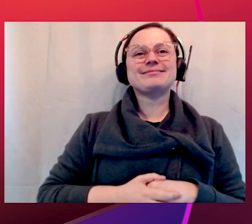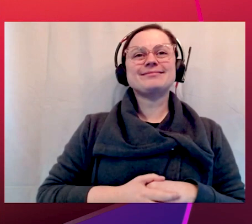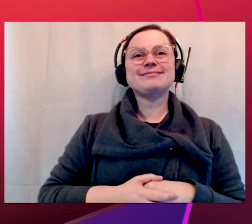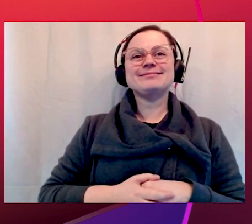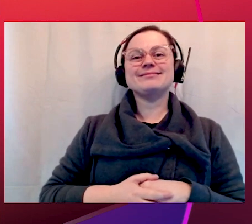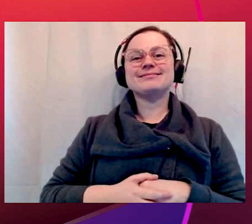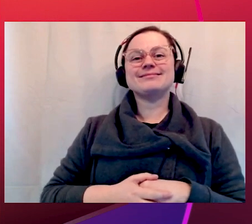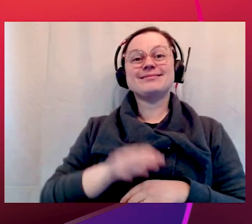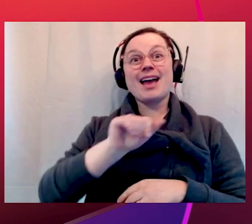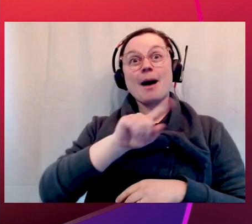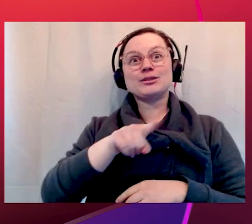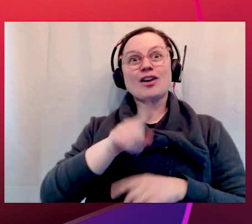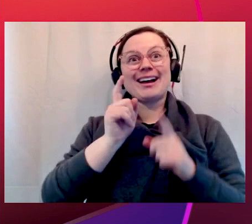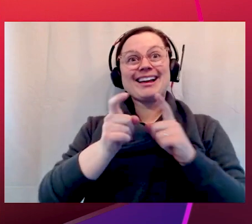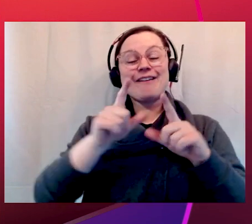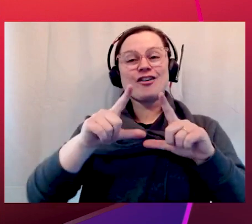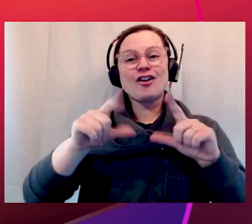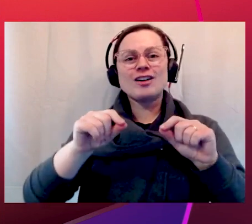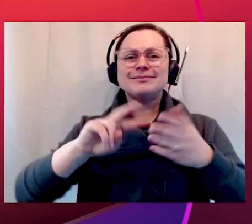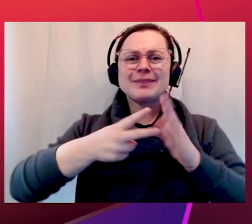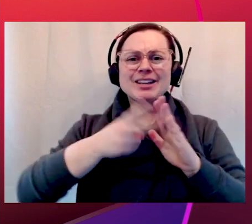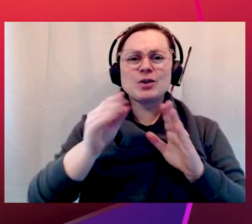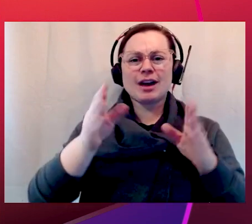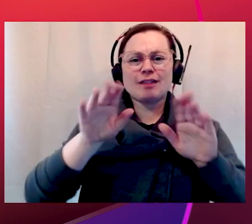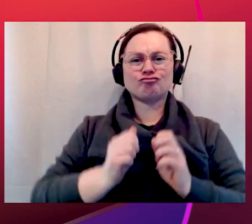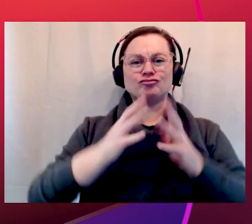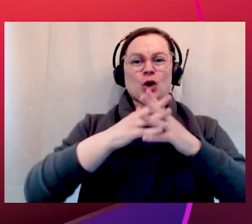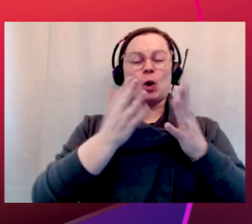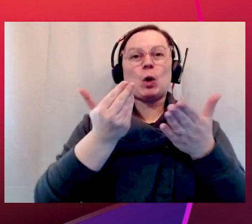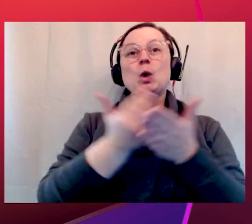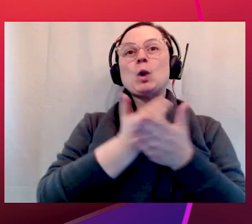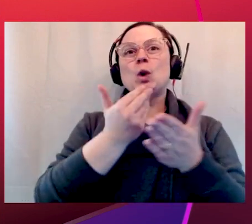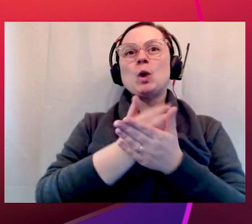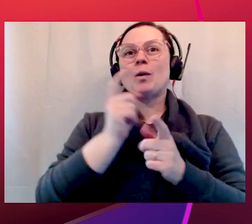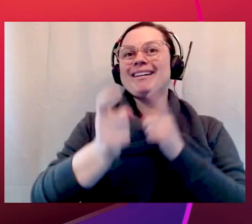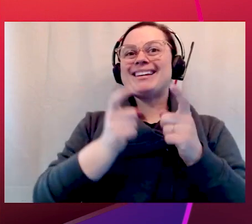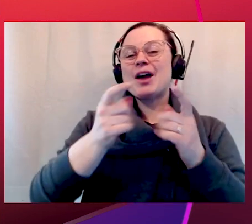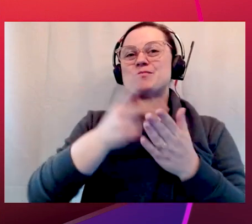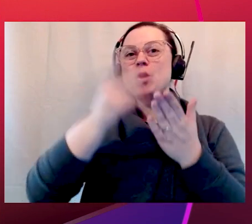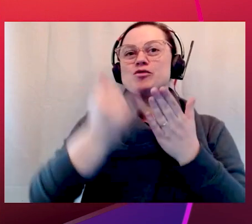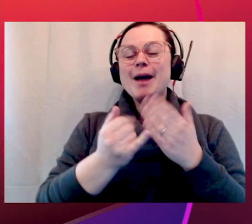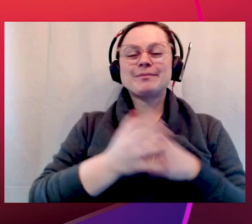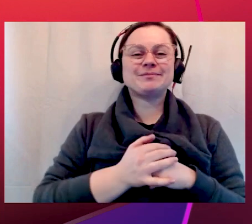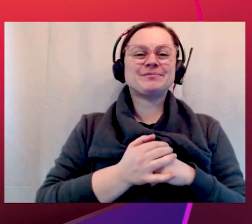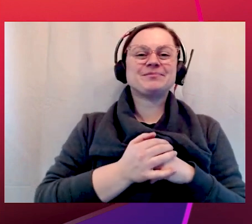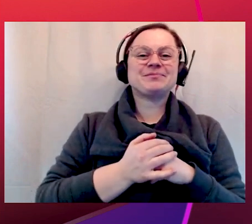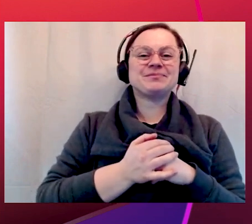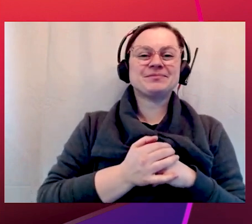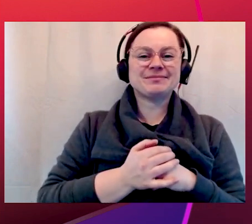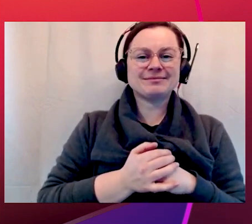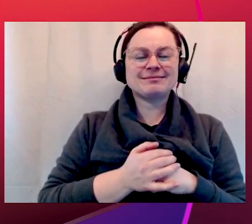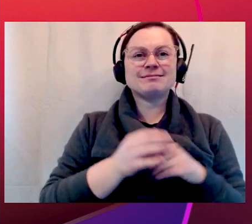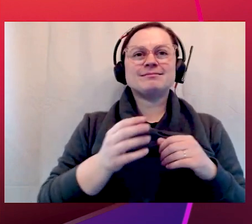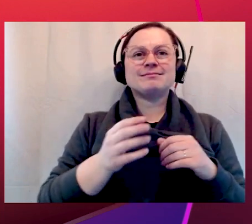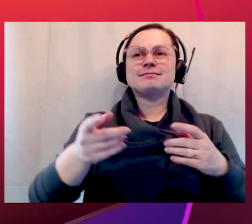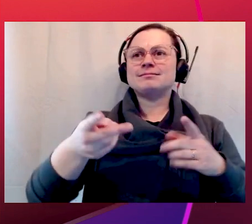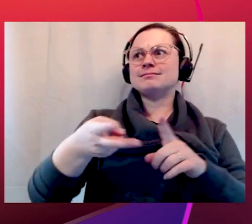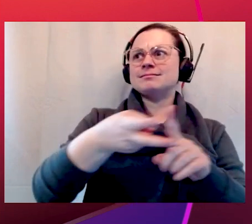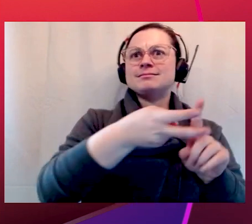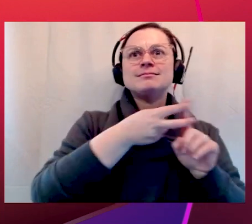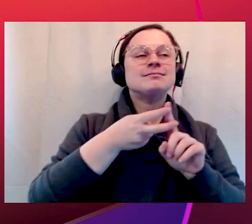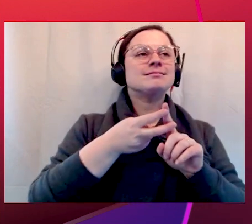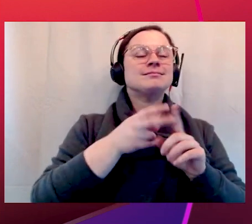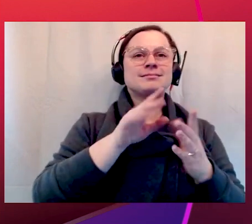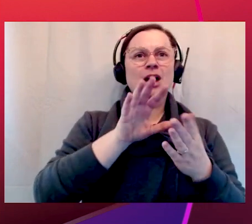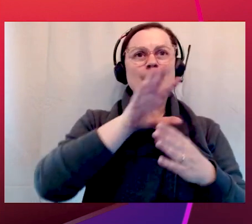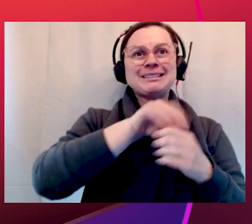launch a new rewards program, simplify payment disbursements, boost research participation, and so much more. We